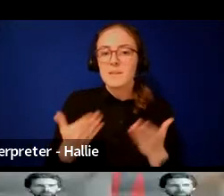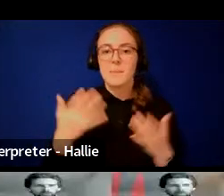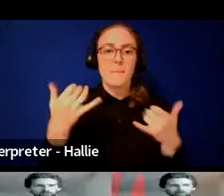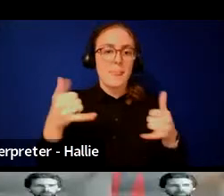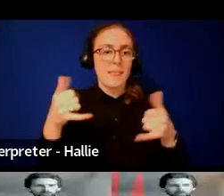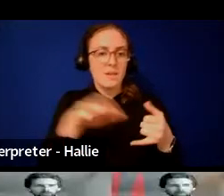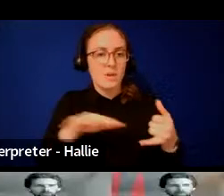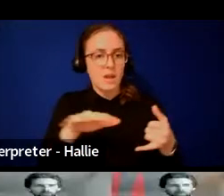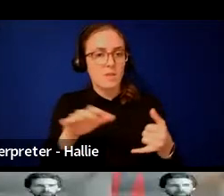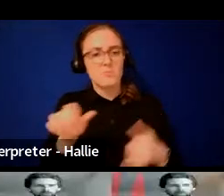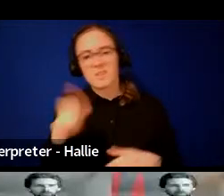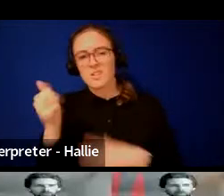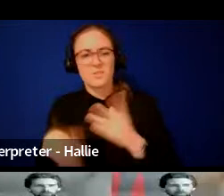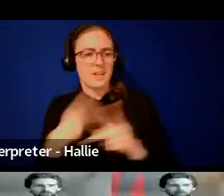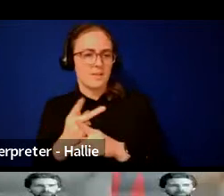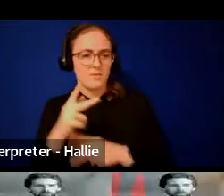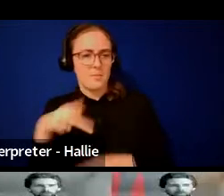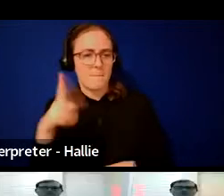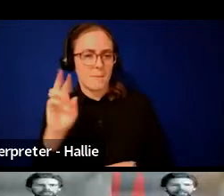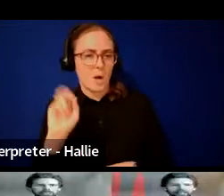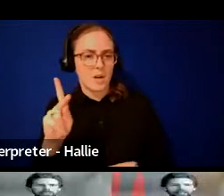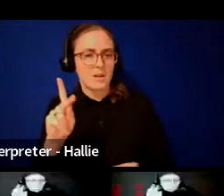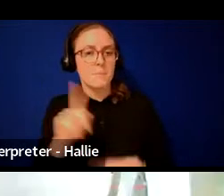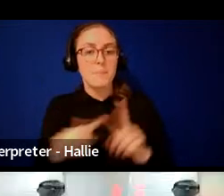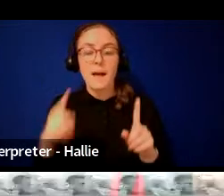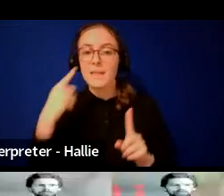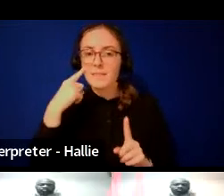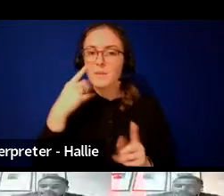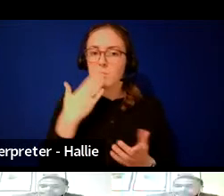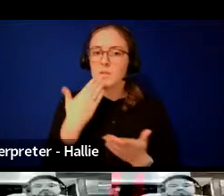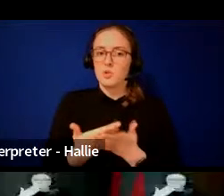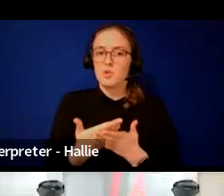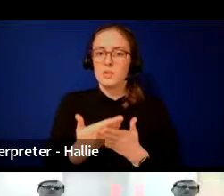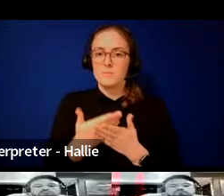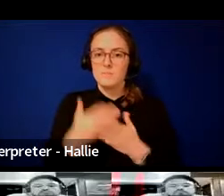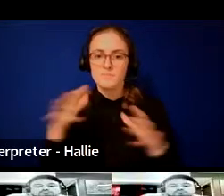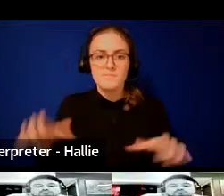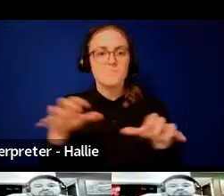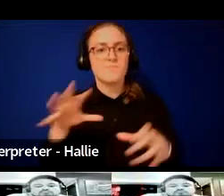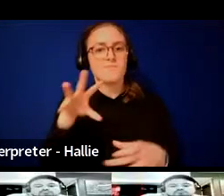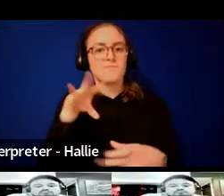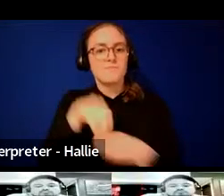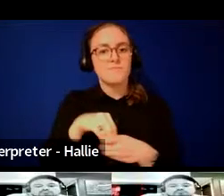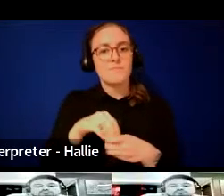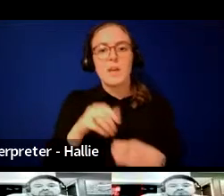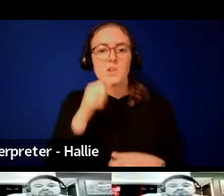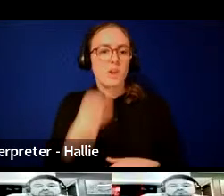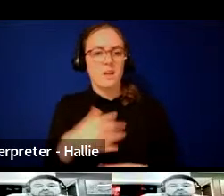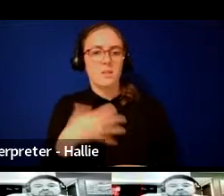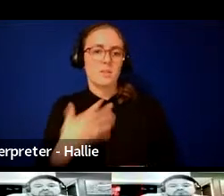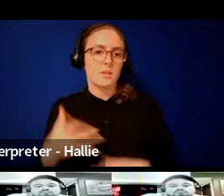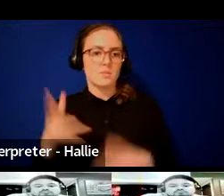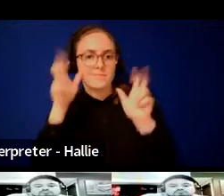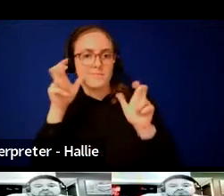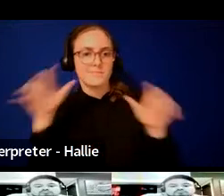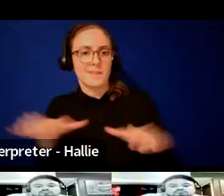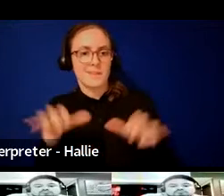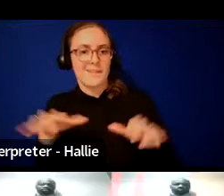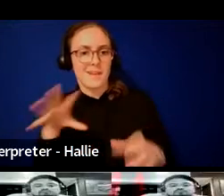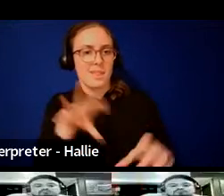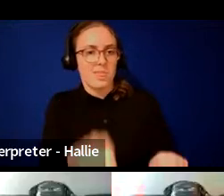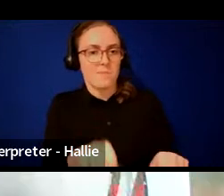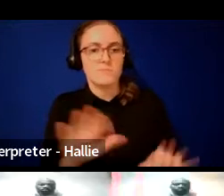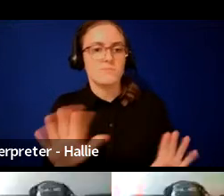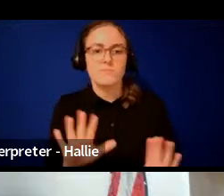way, I think it'll be a lively and engaged neighborhood space, not a place for any sort of nefarious activity. And so again, really